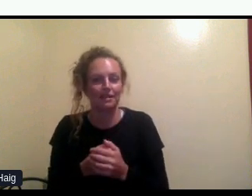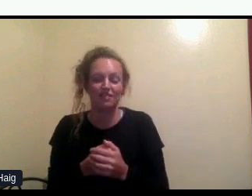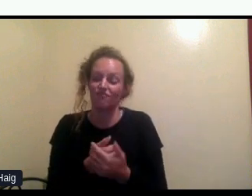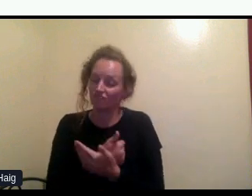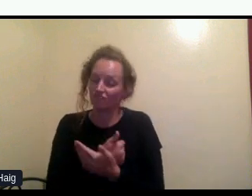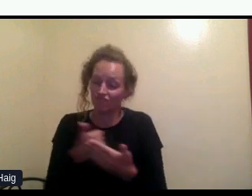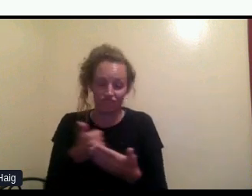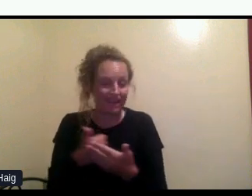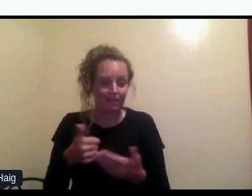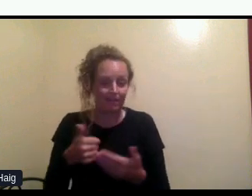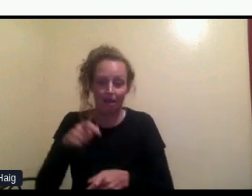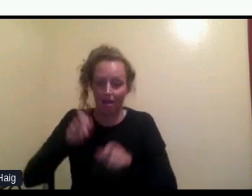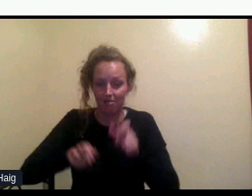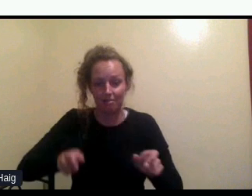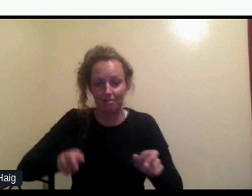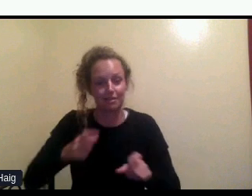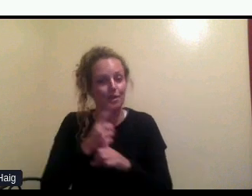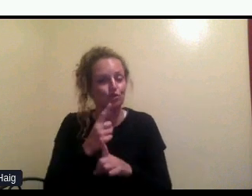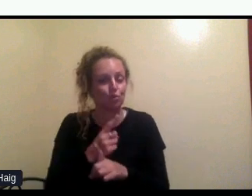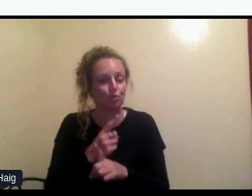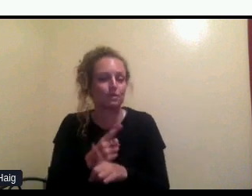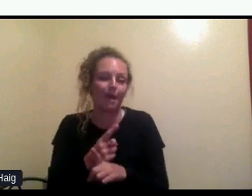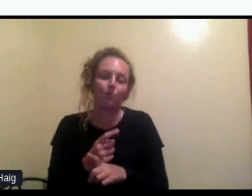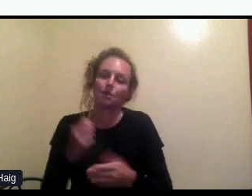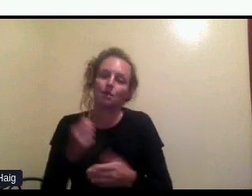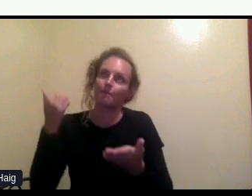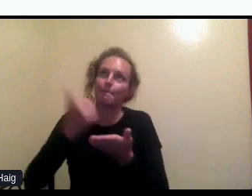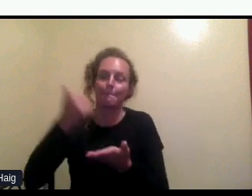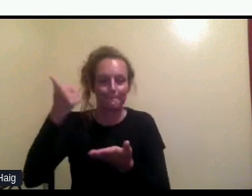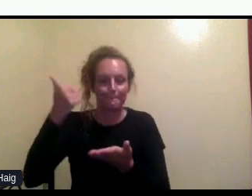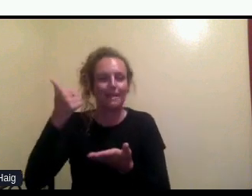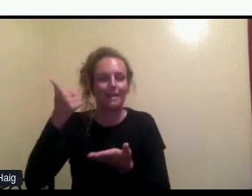customer service and support. I've got a quotation here at the bottom of the page.